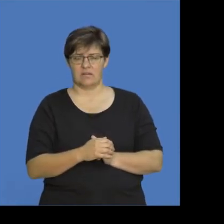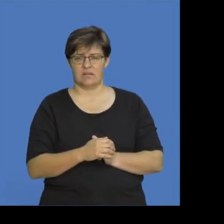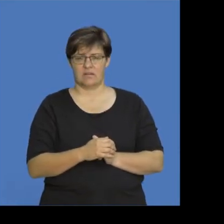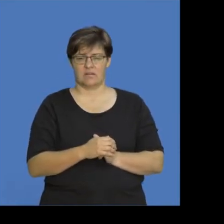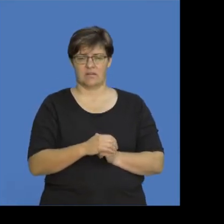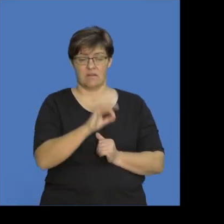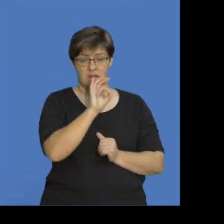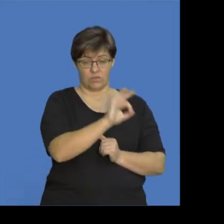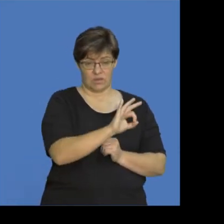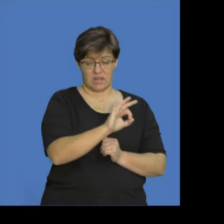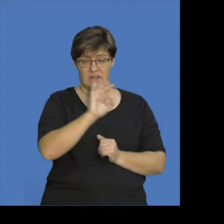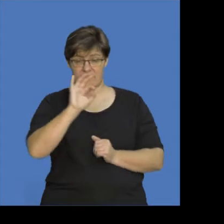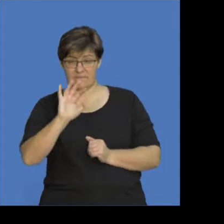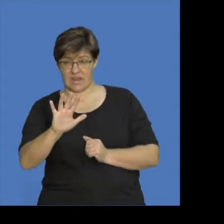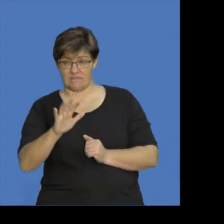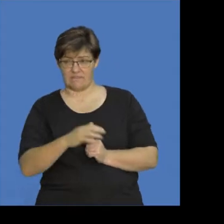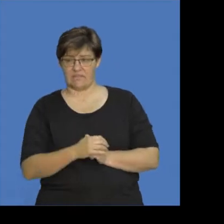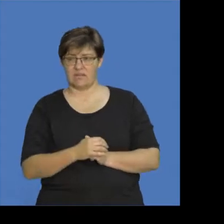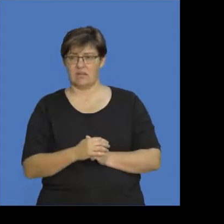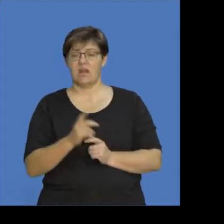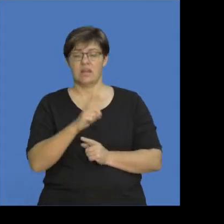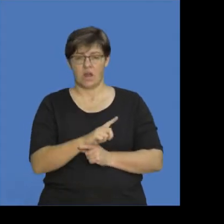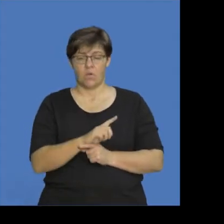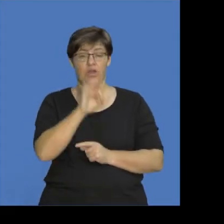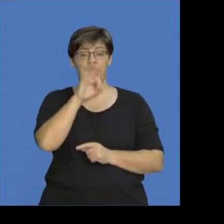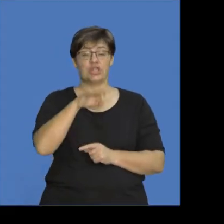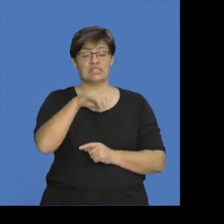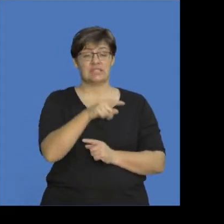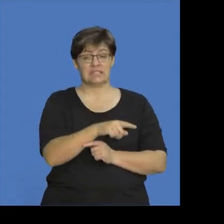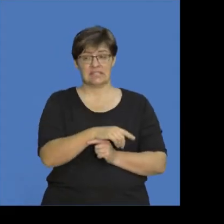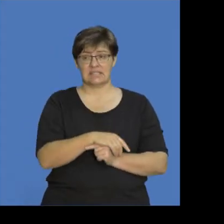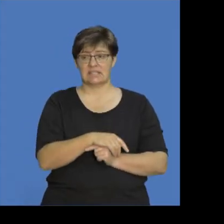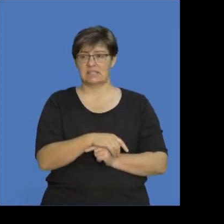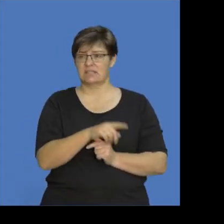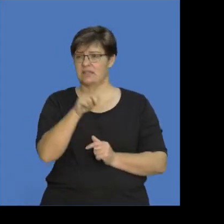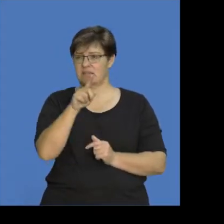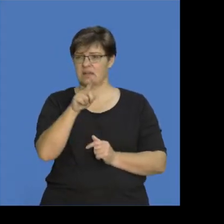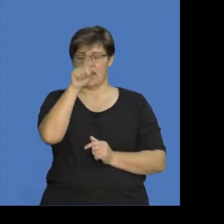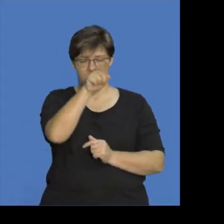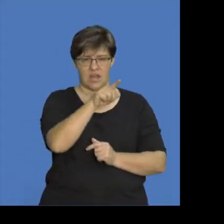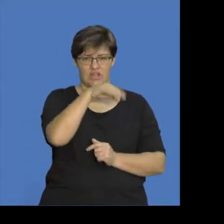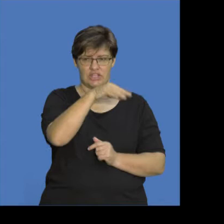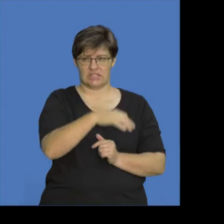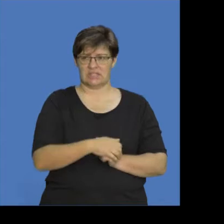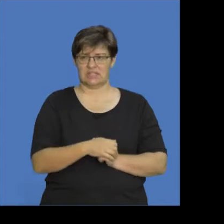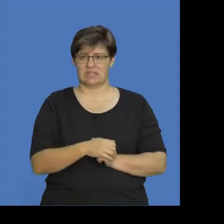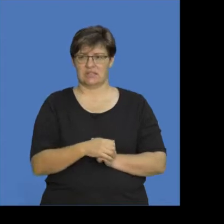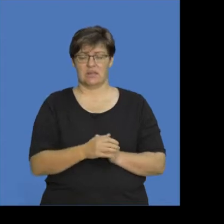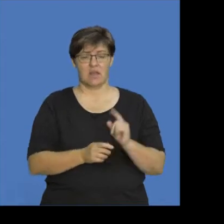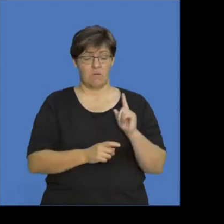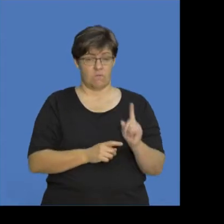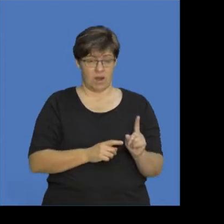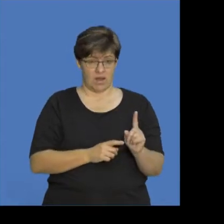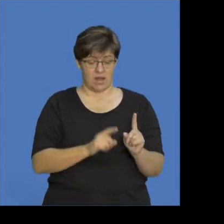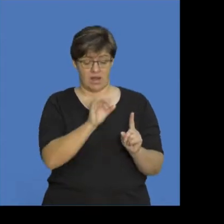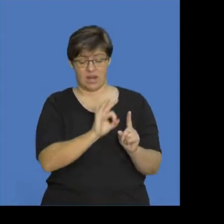5, 3 gone. Then we have 13. Can I see 13? There's